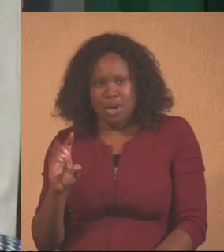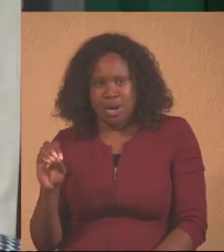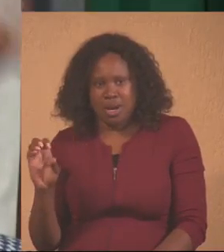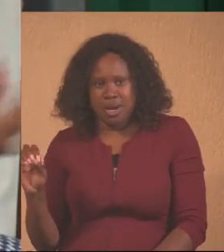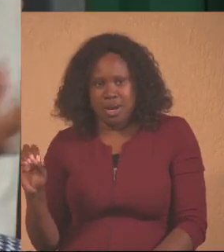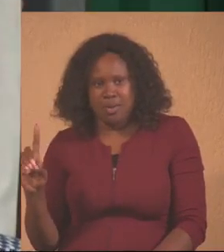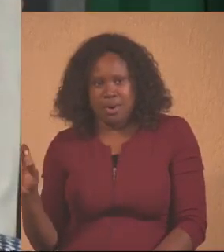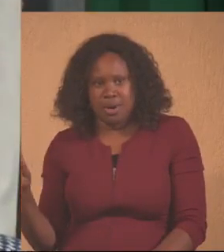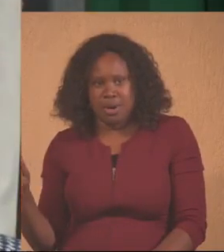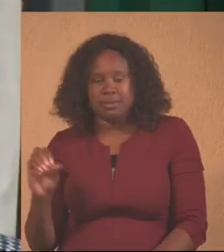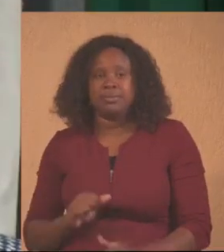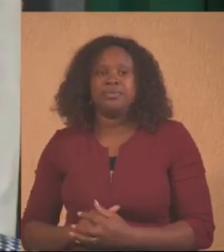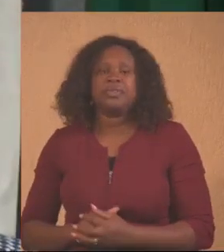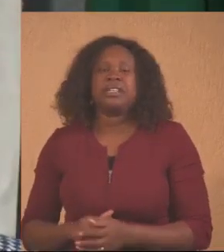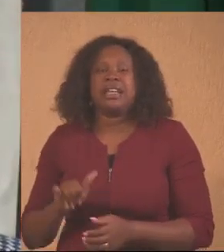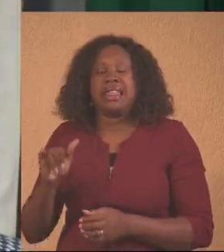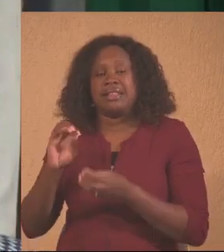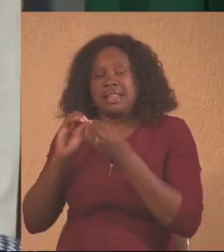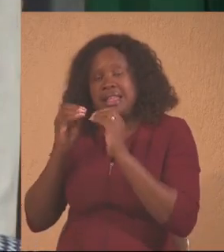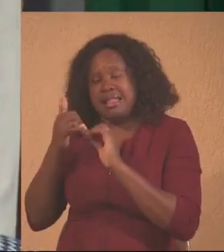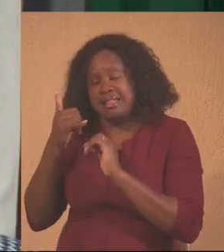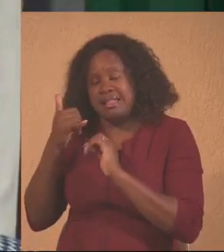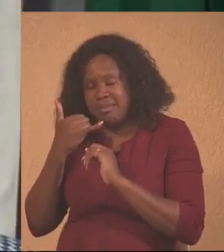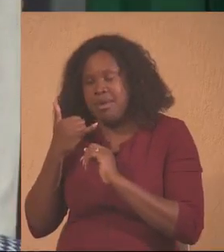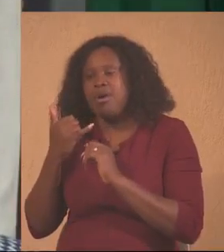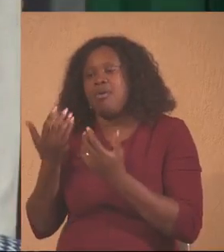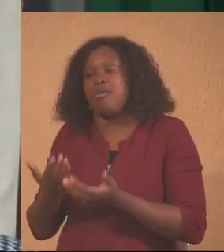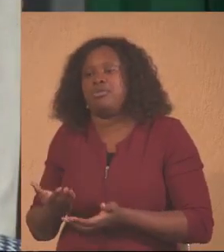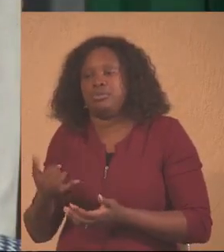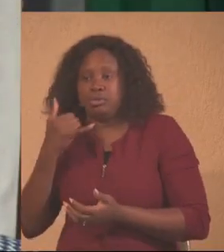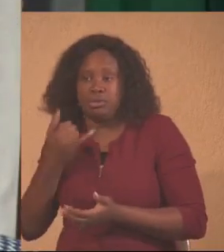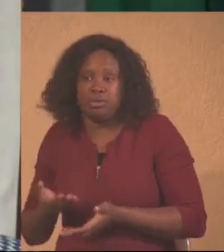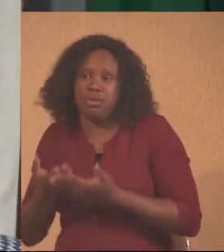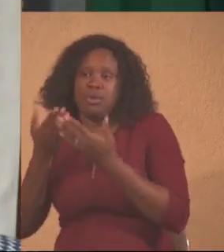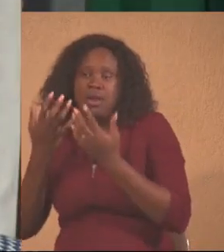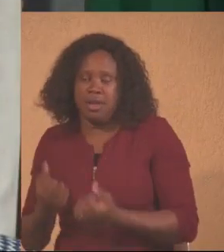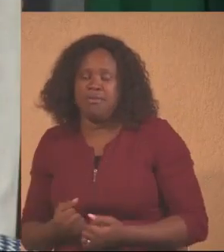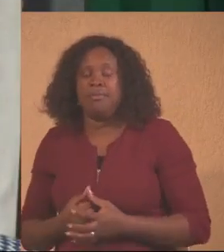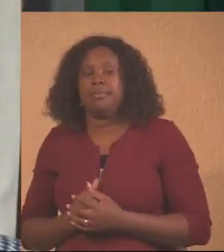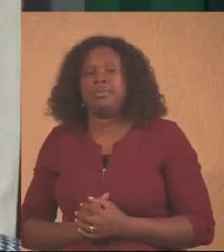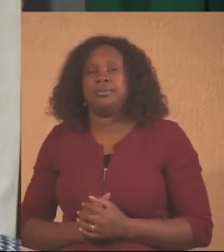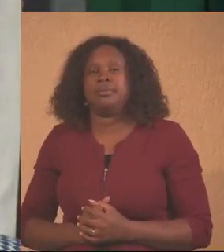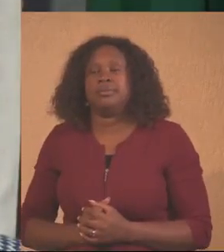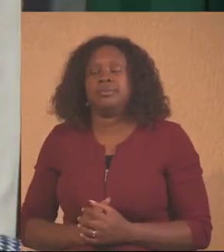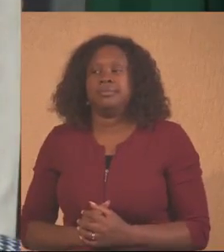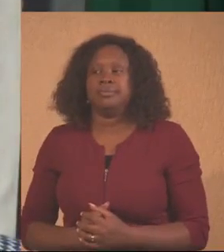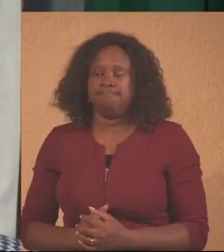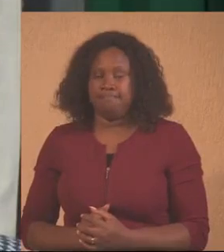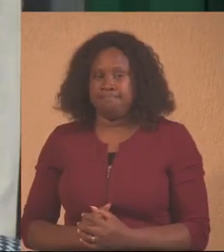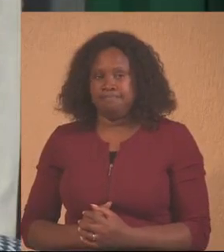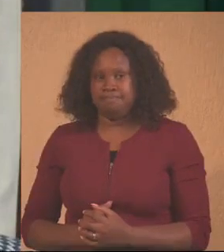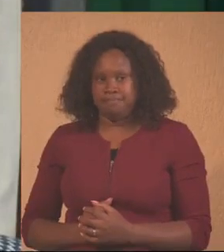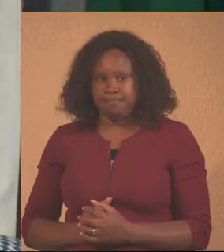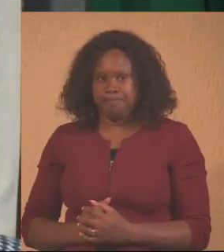be referred to where you can get assistance. But contact tracing is something that is very key in